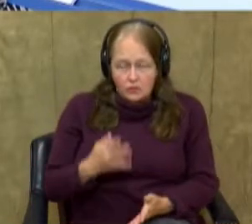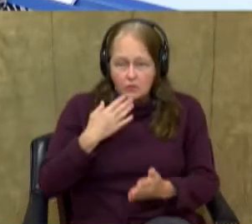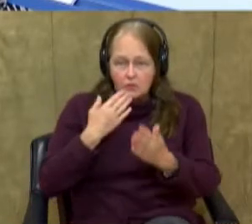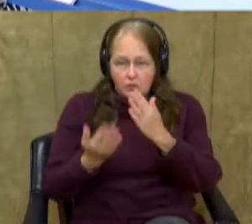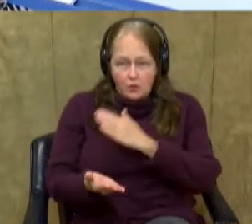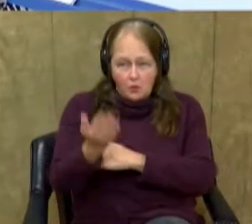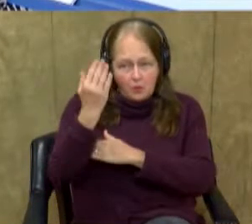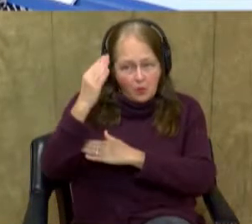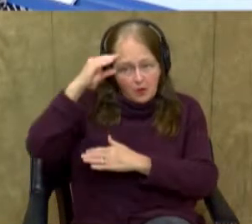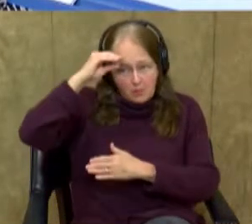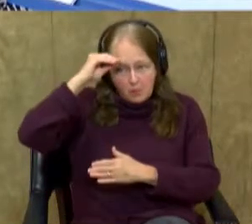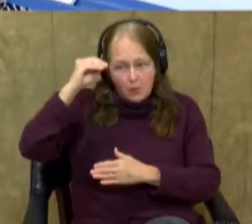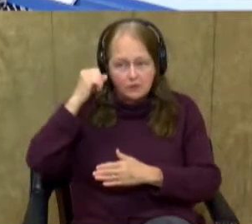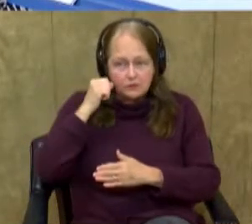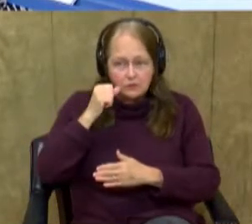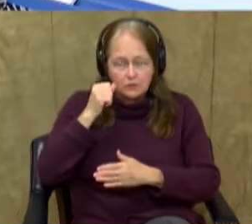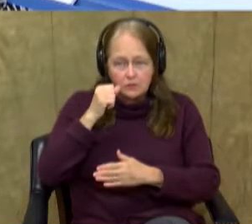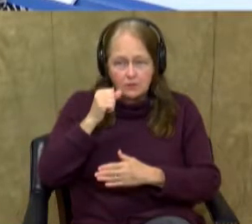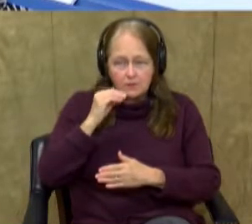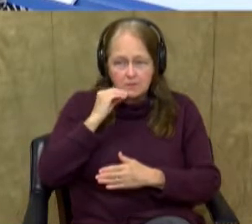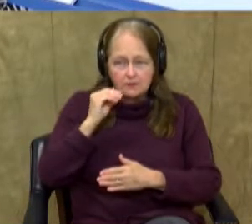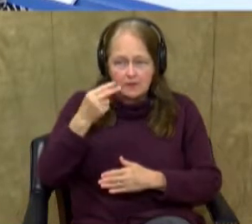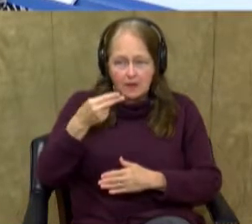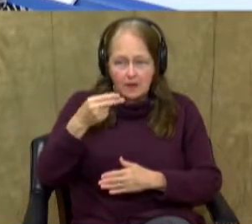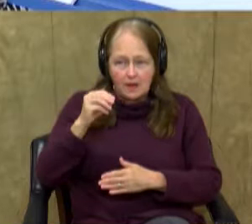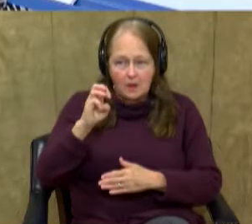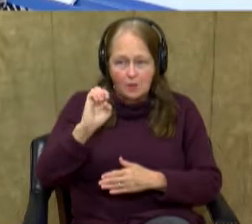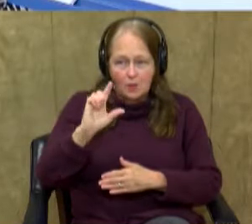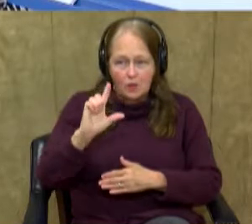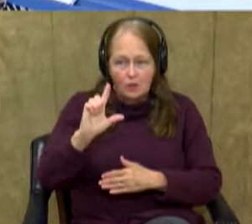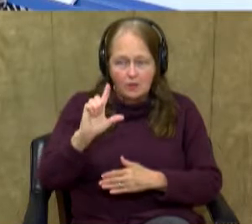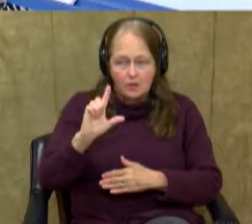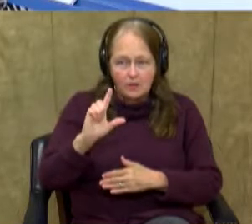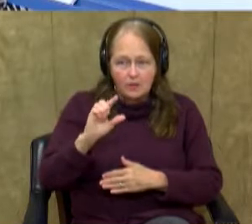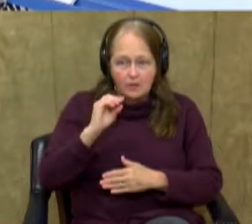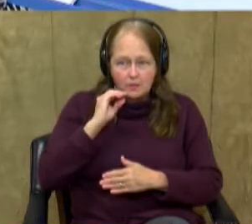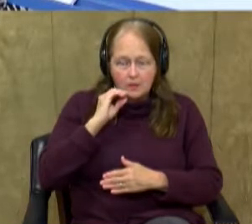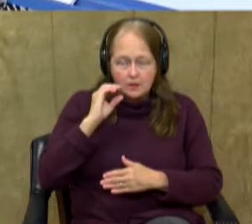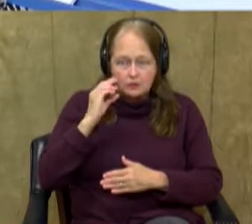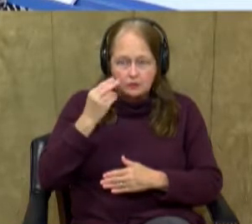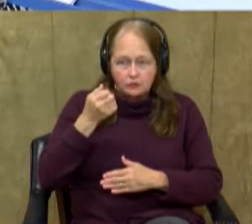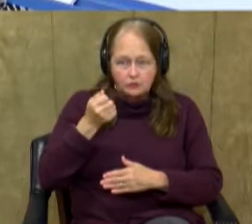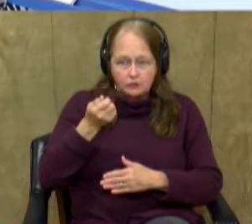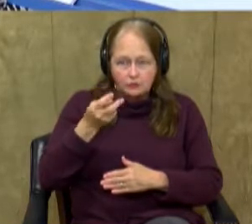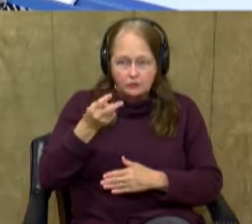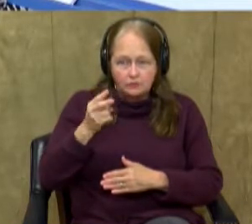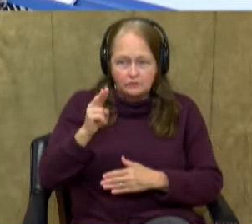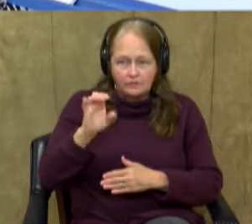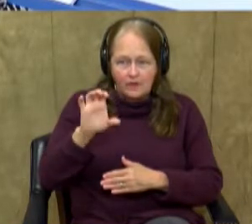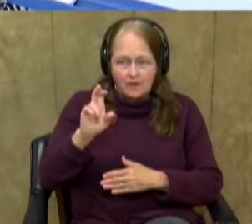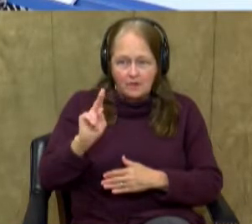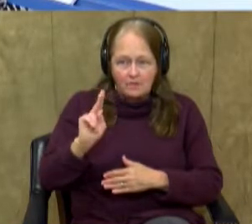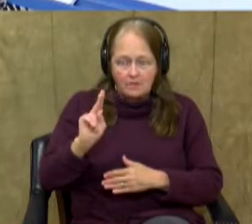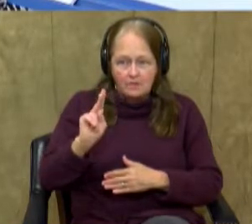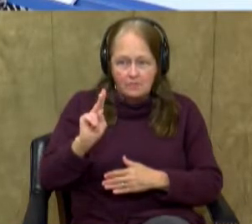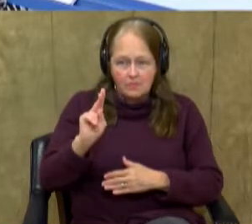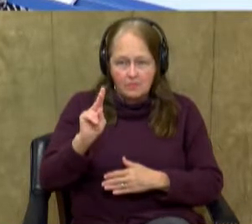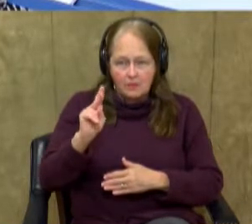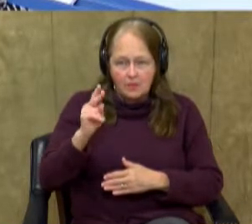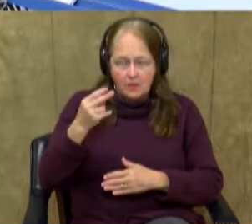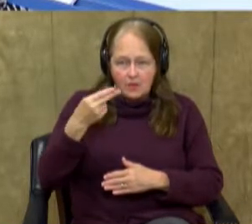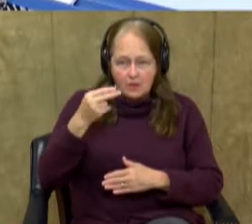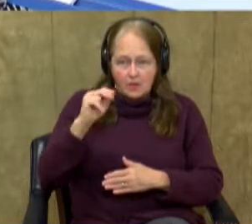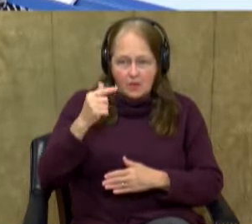Good morning, boys and girls. I'm Mrs. Howell. And I'm Miss Chabot. We are pre-K teachers from